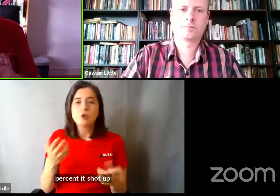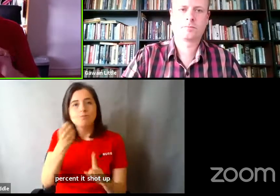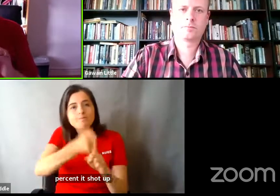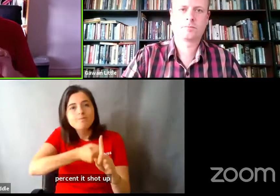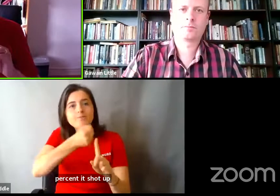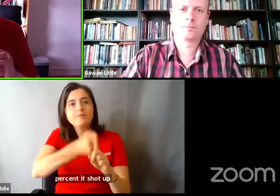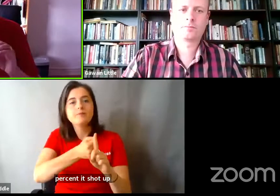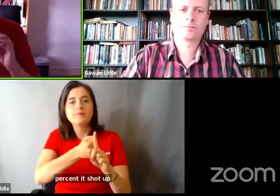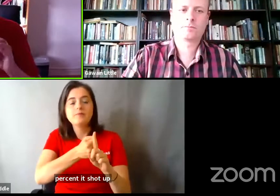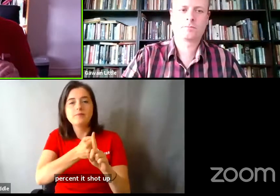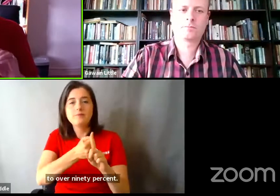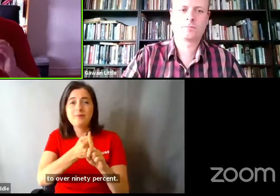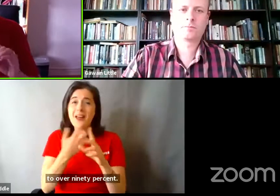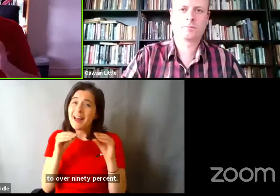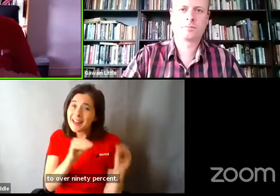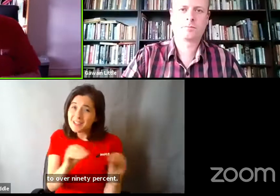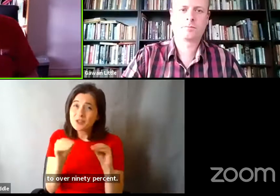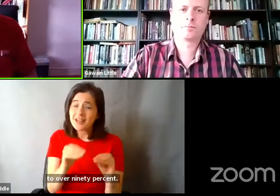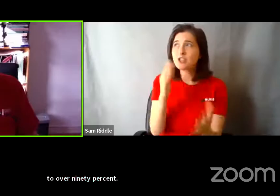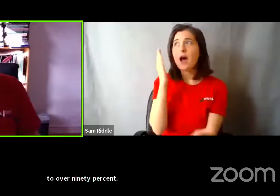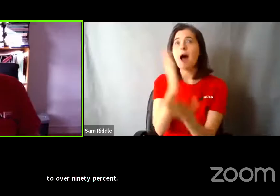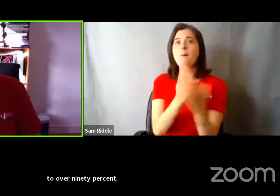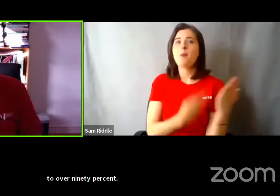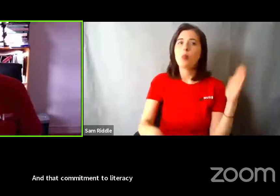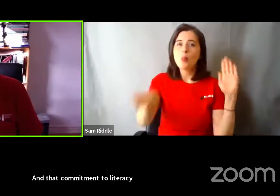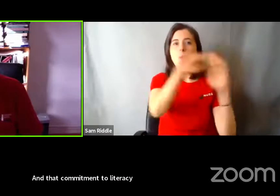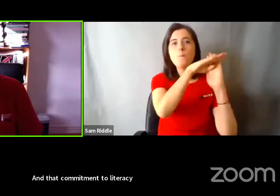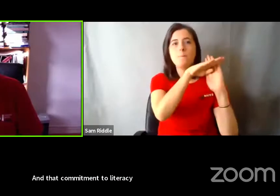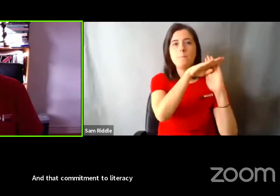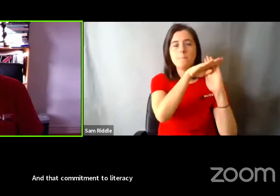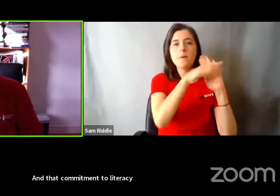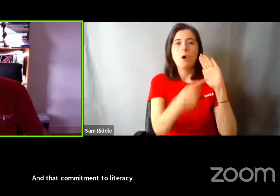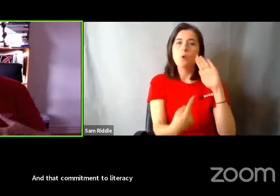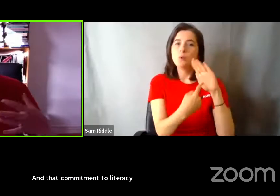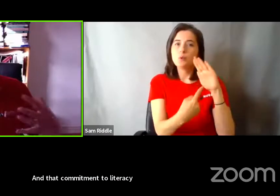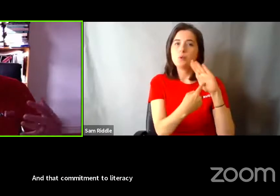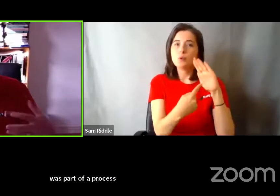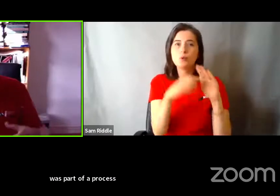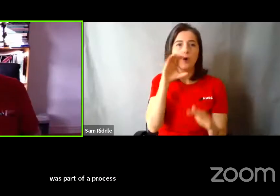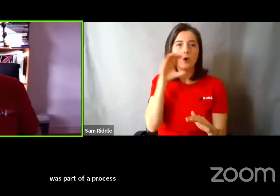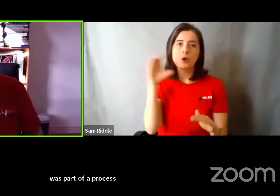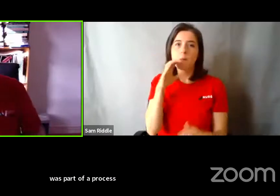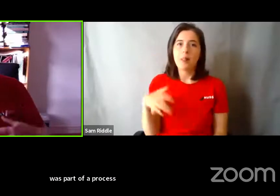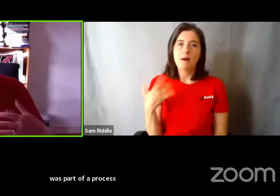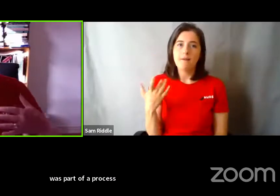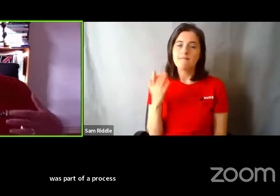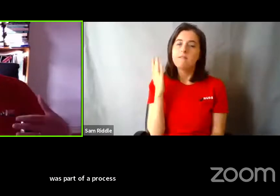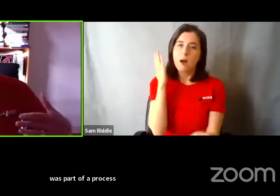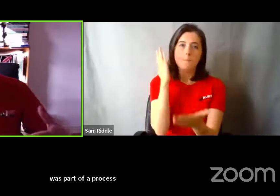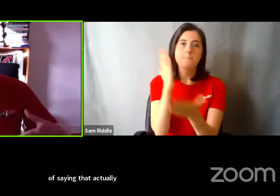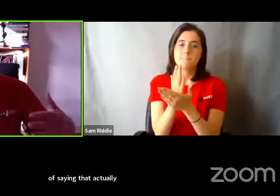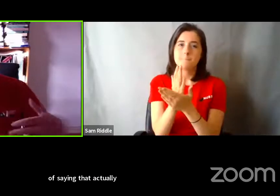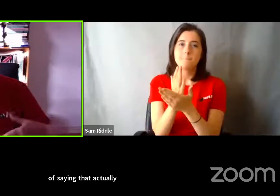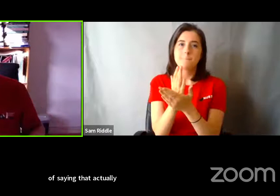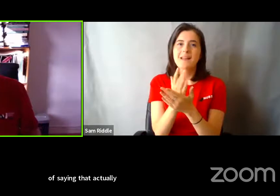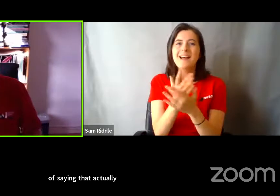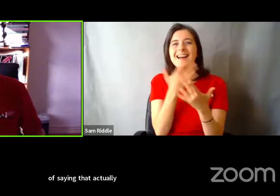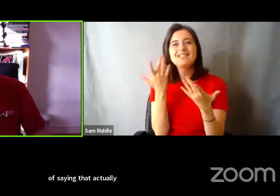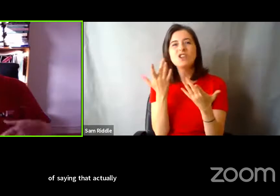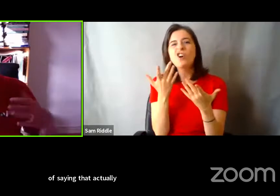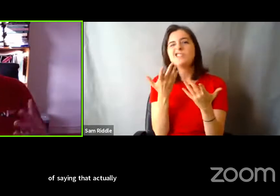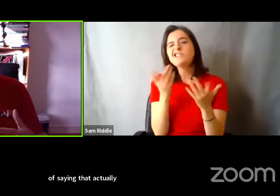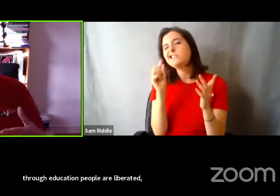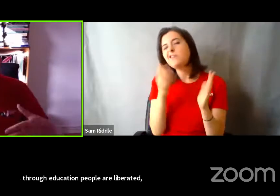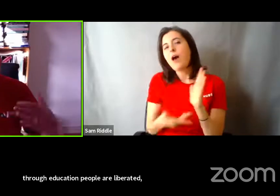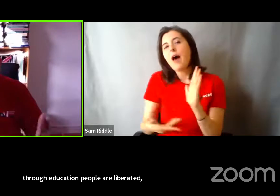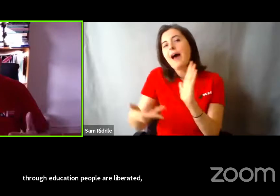which education is absolutely at the center of Cuban life. It isn't just something that's a peripheral add-on. And